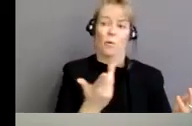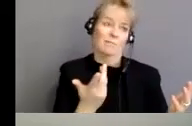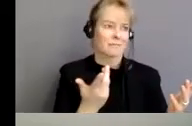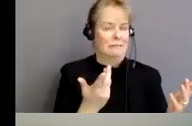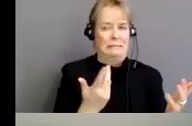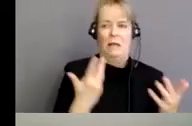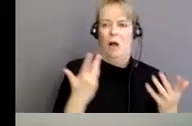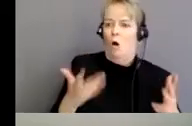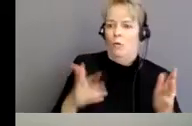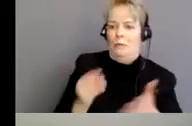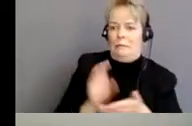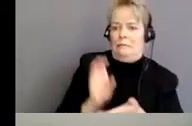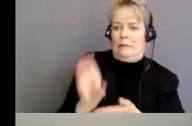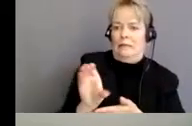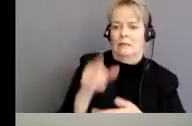it. It's